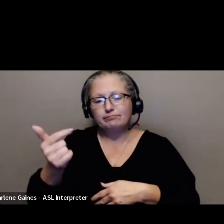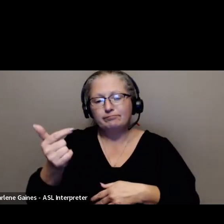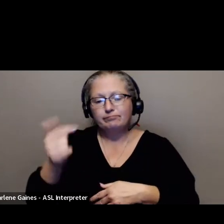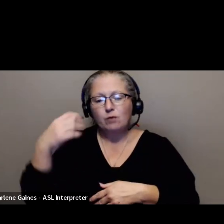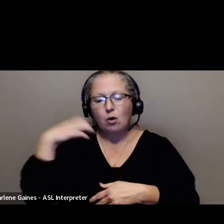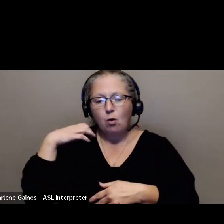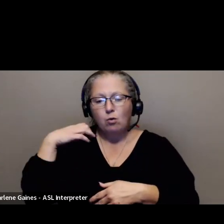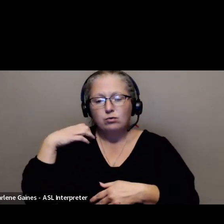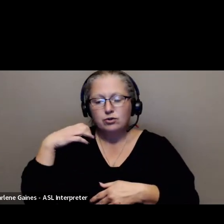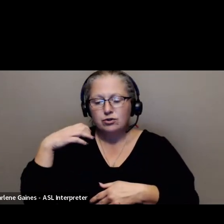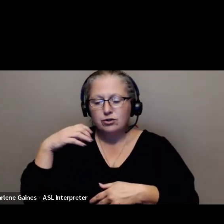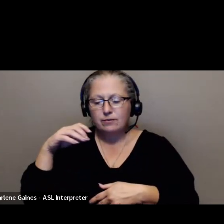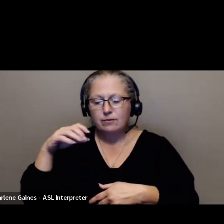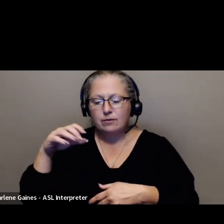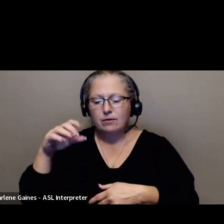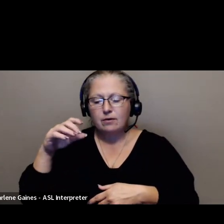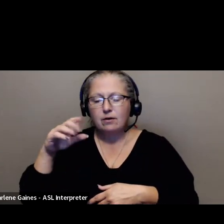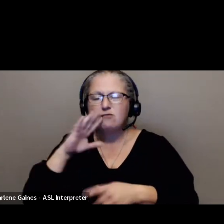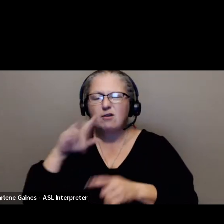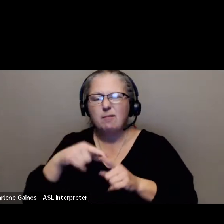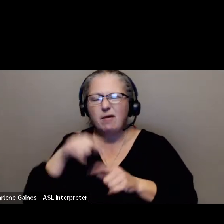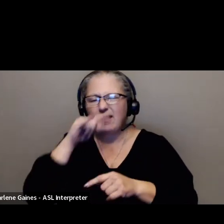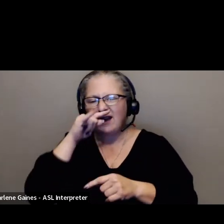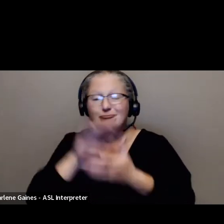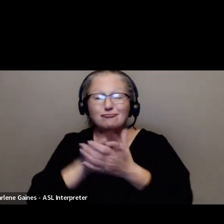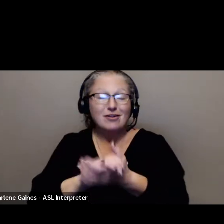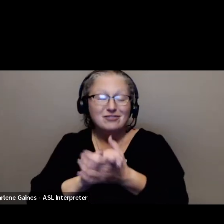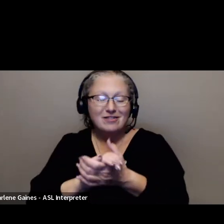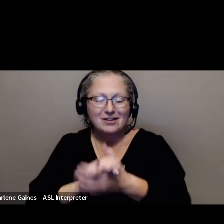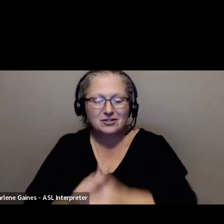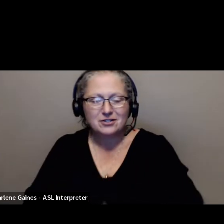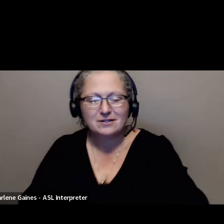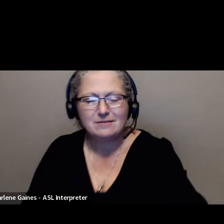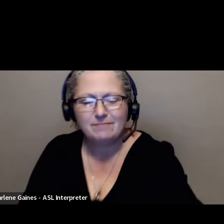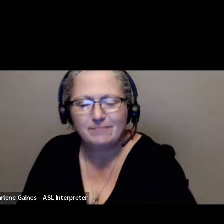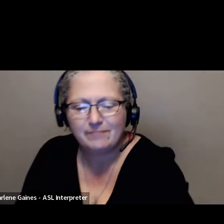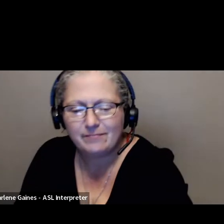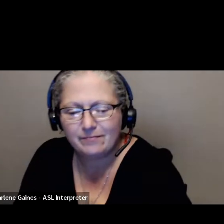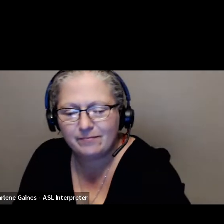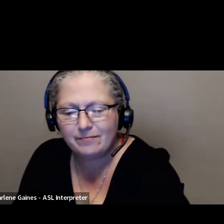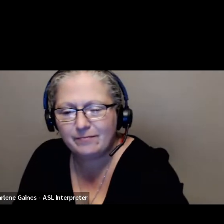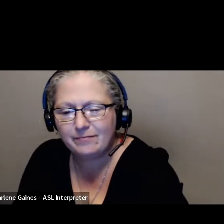Coach Korsland to talk about the kids. So congratulations. Yeah.